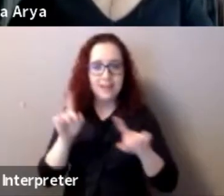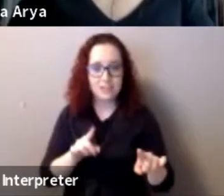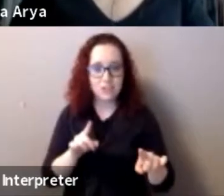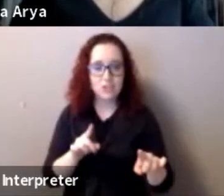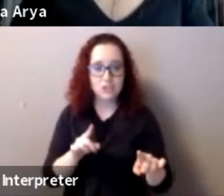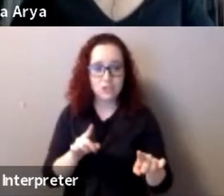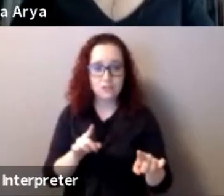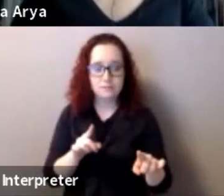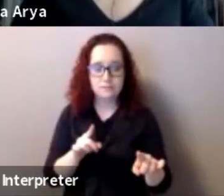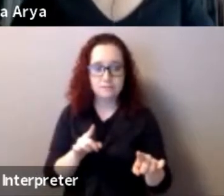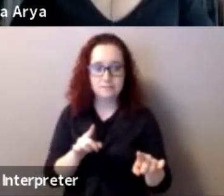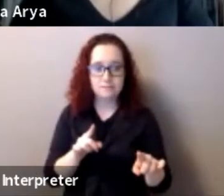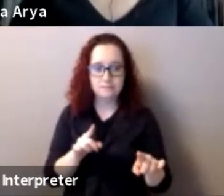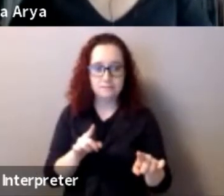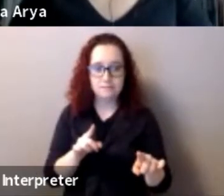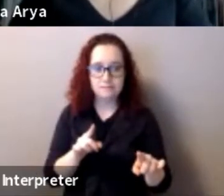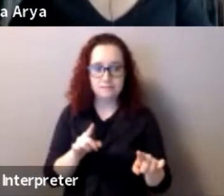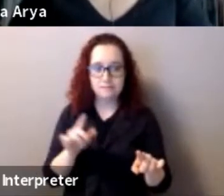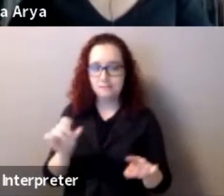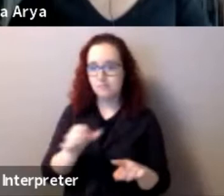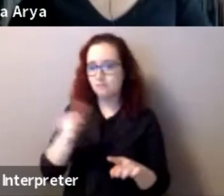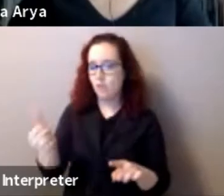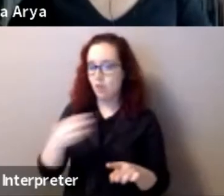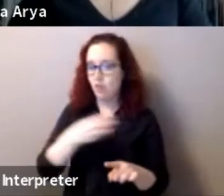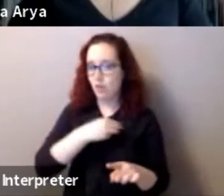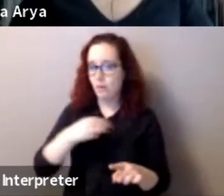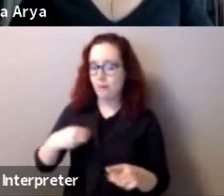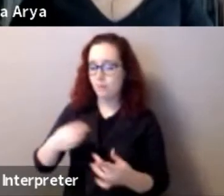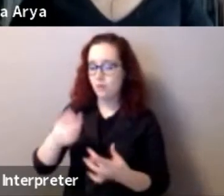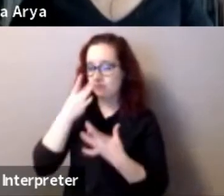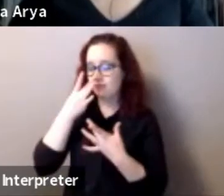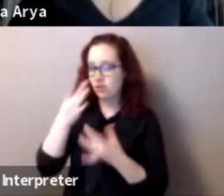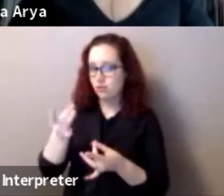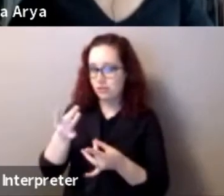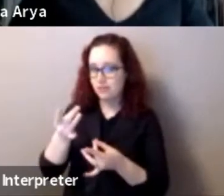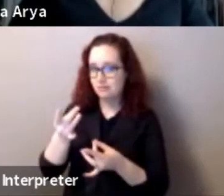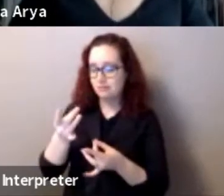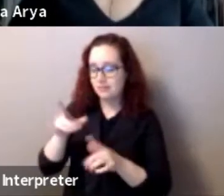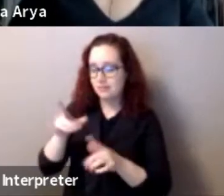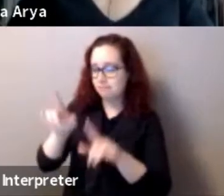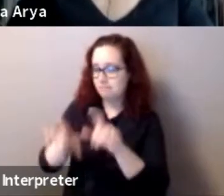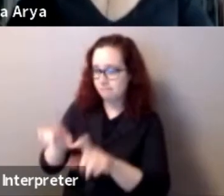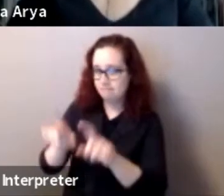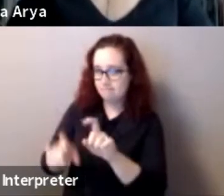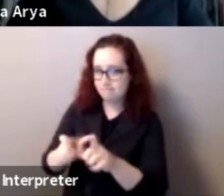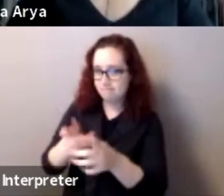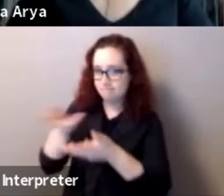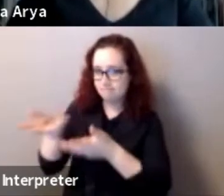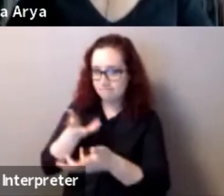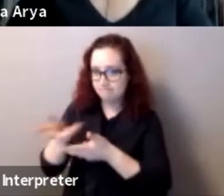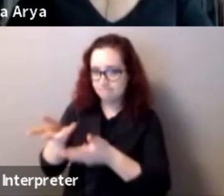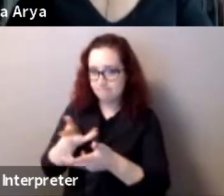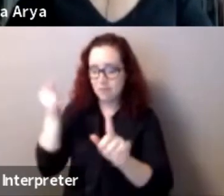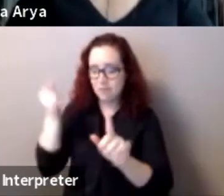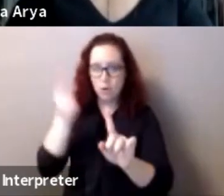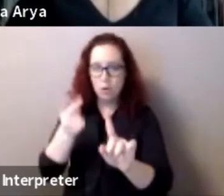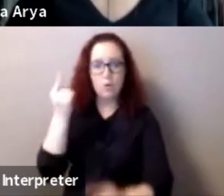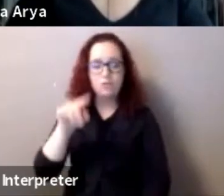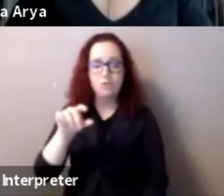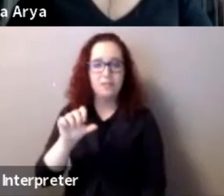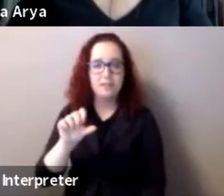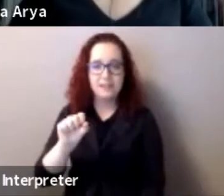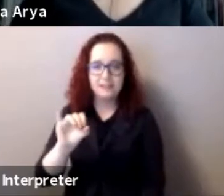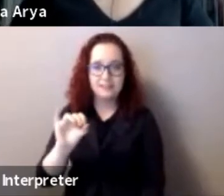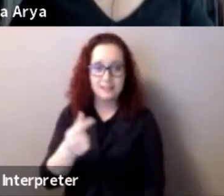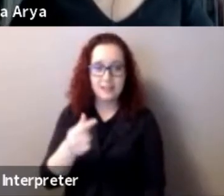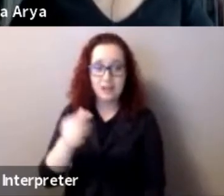offices, the executive team, and other members that are interested in finding out as to where the SIG is going. Other